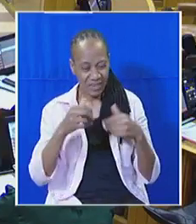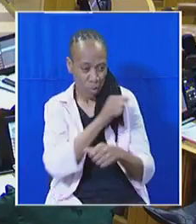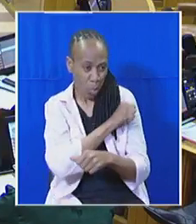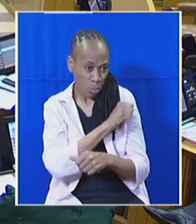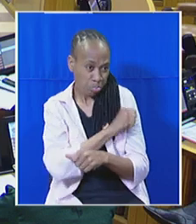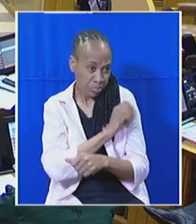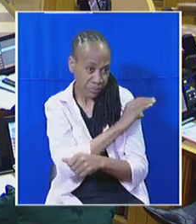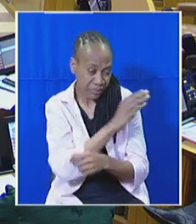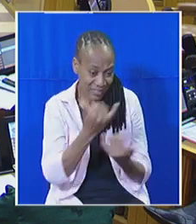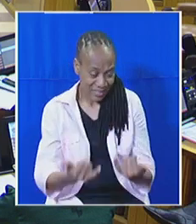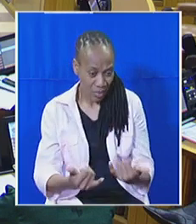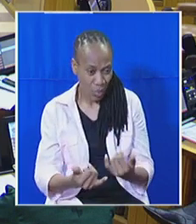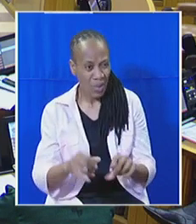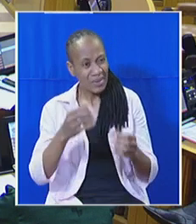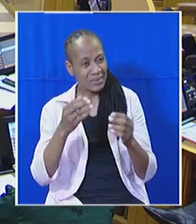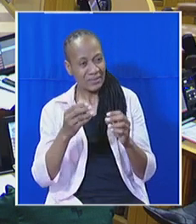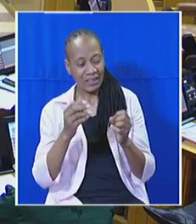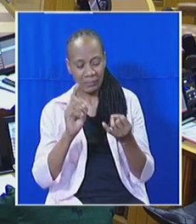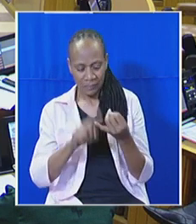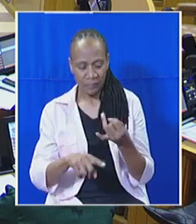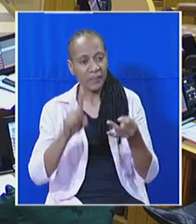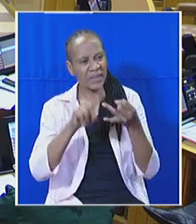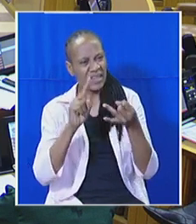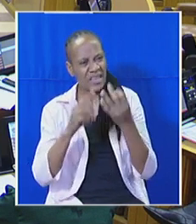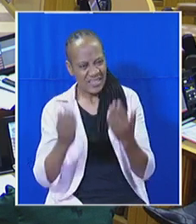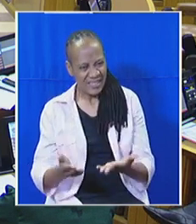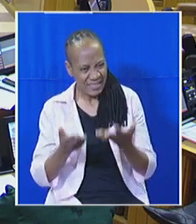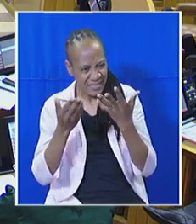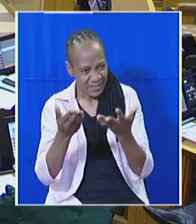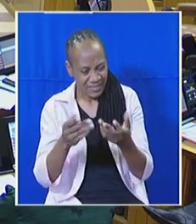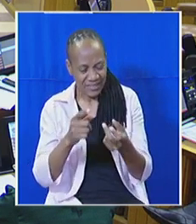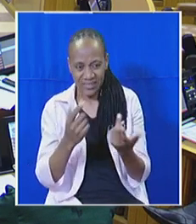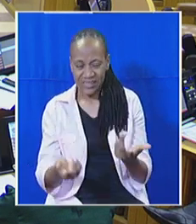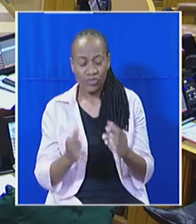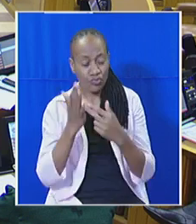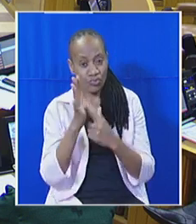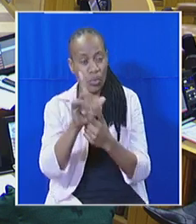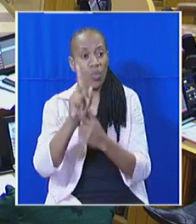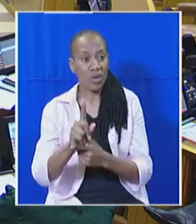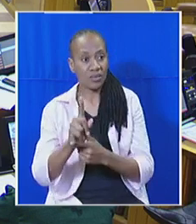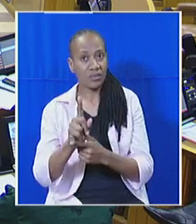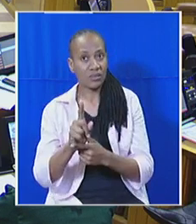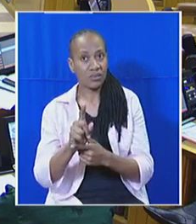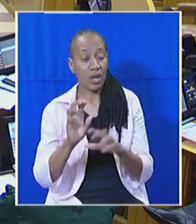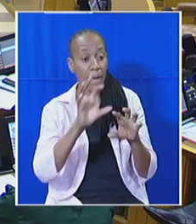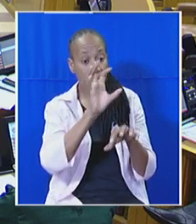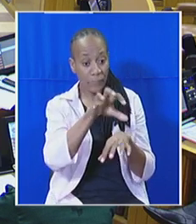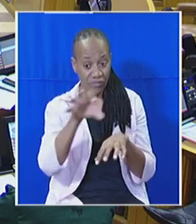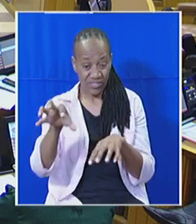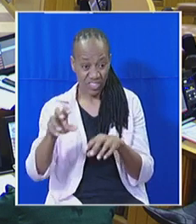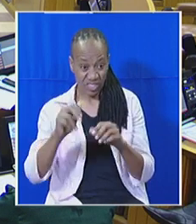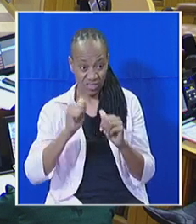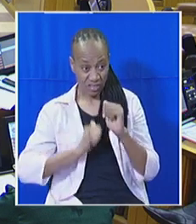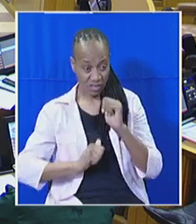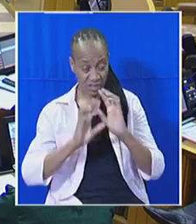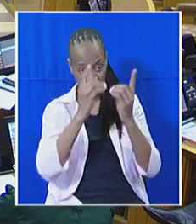the quality of the services that they deliver to our citizens are undoubtedly linked to the performance of our provincial departments of health. In the